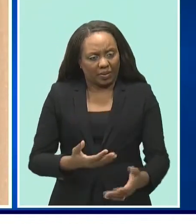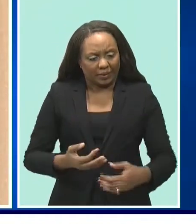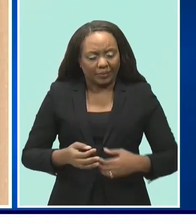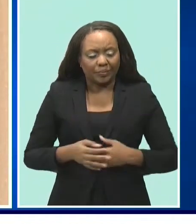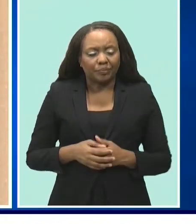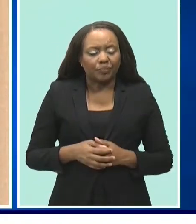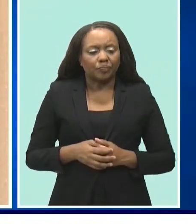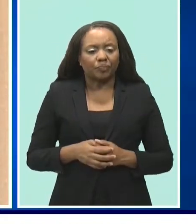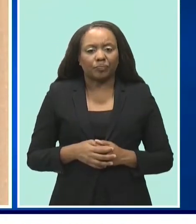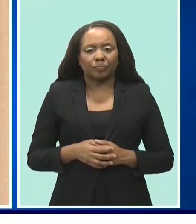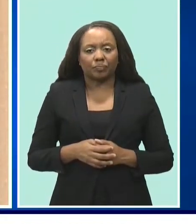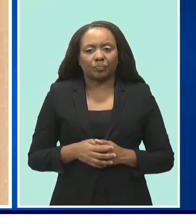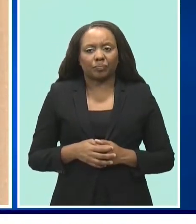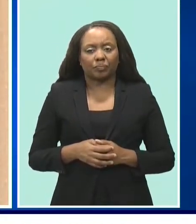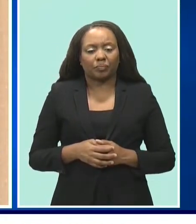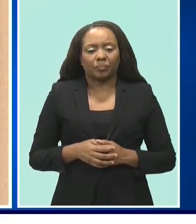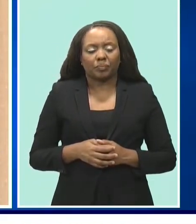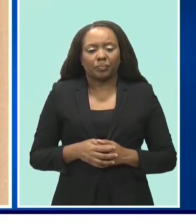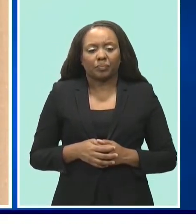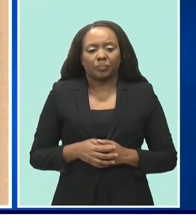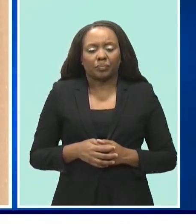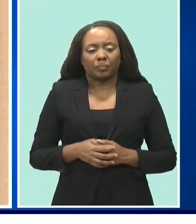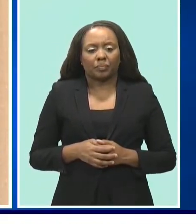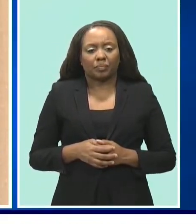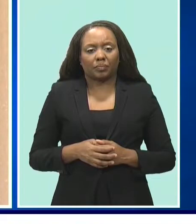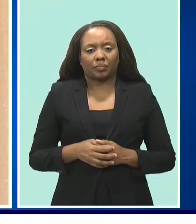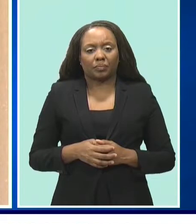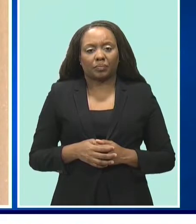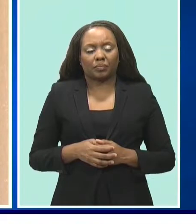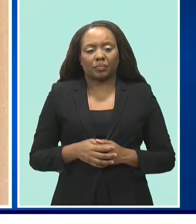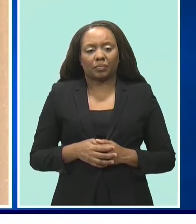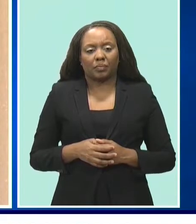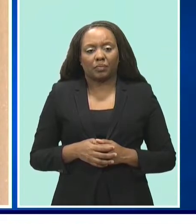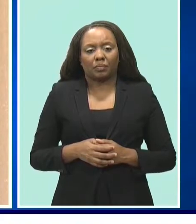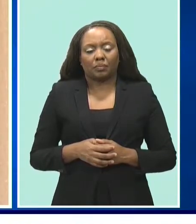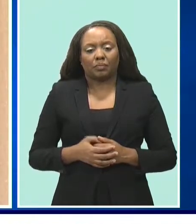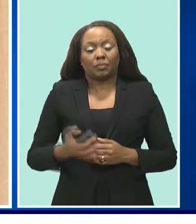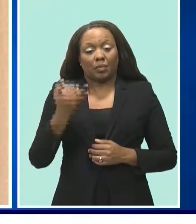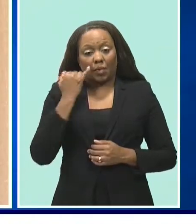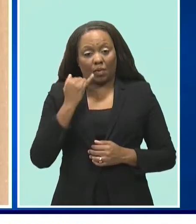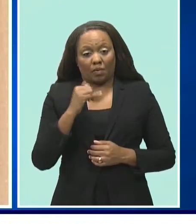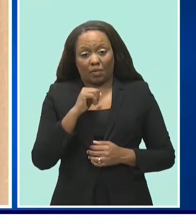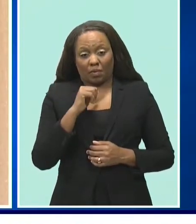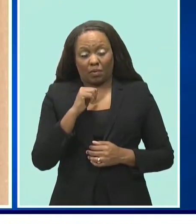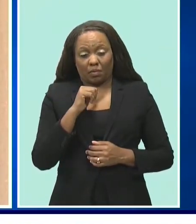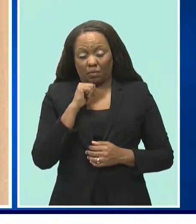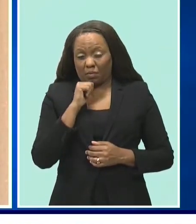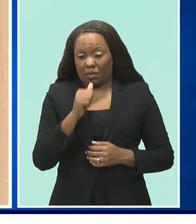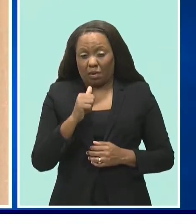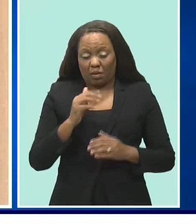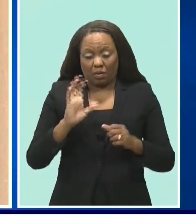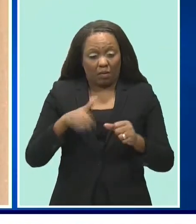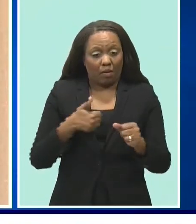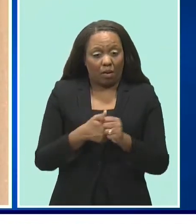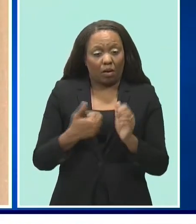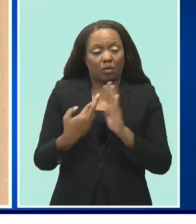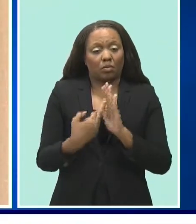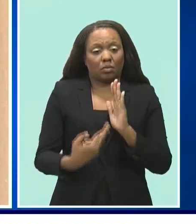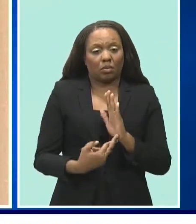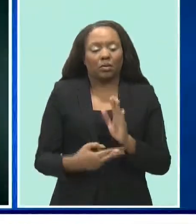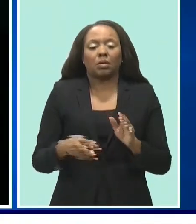must recognize that neglect of or legal and regulatory responsibilities is considered a